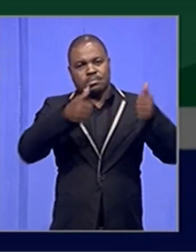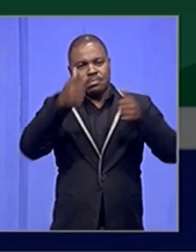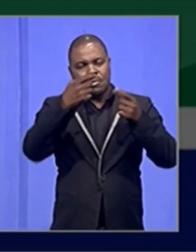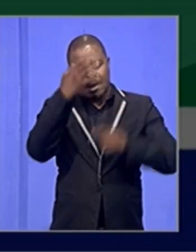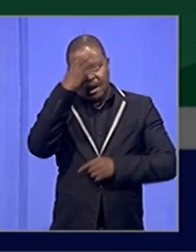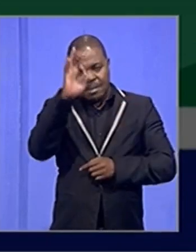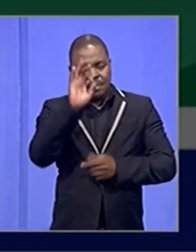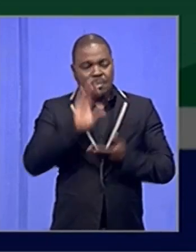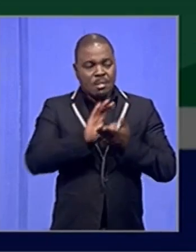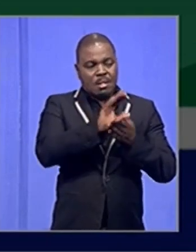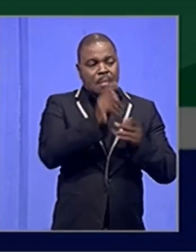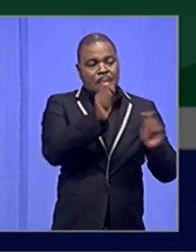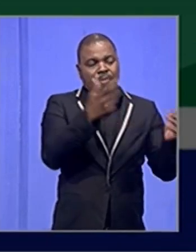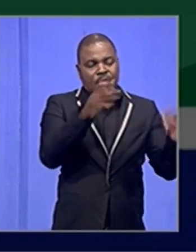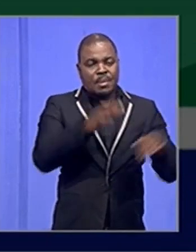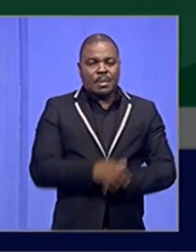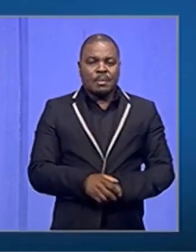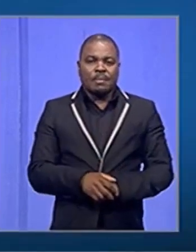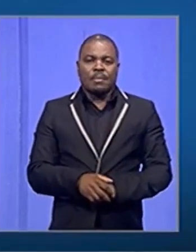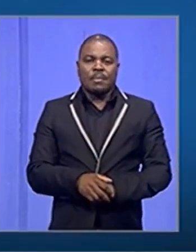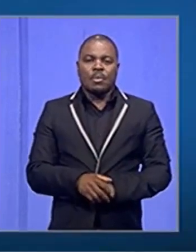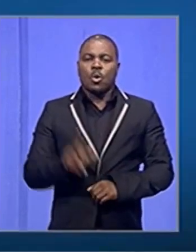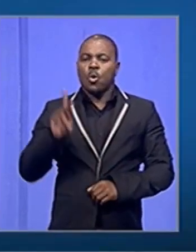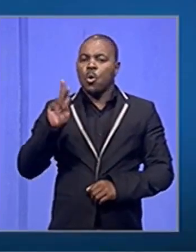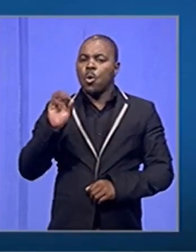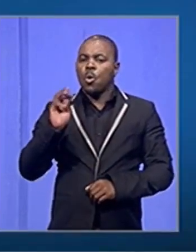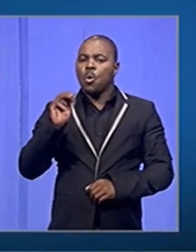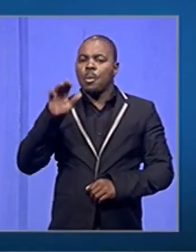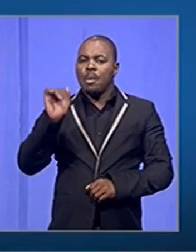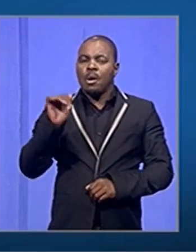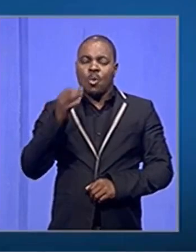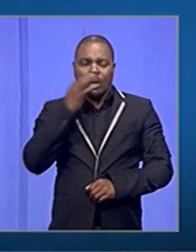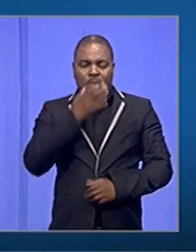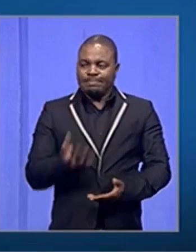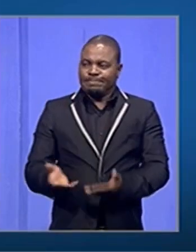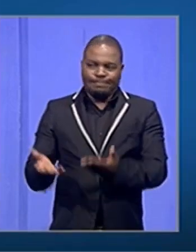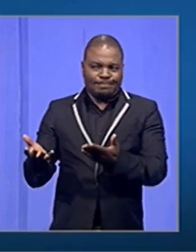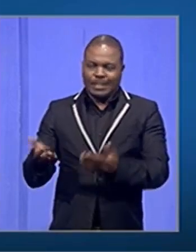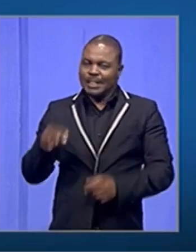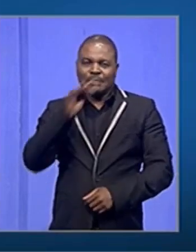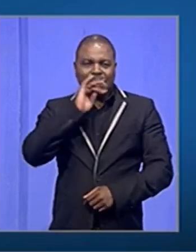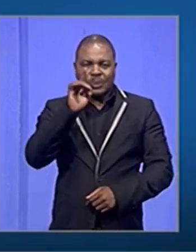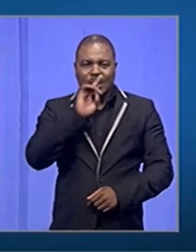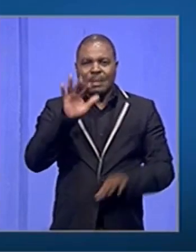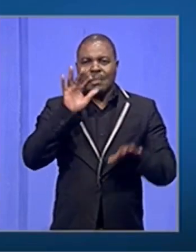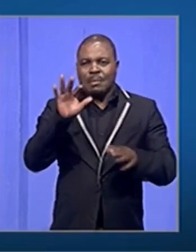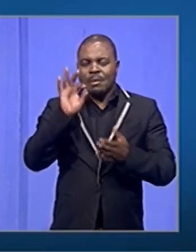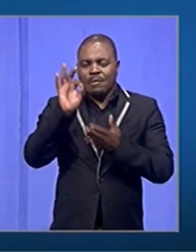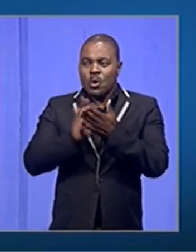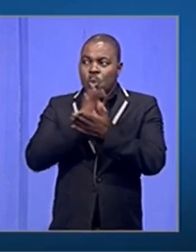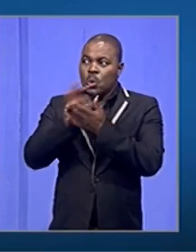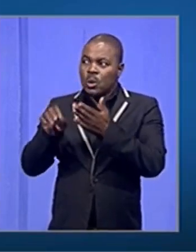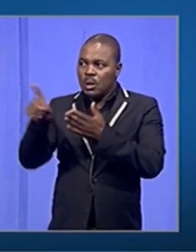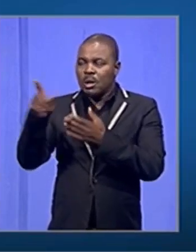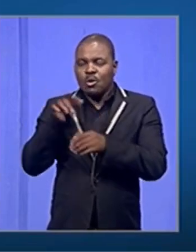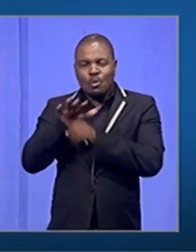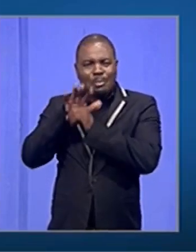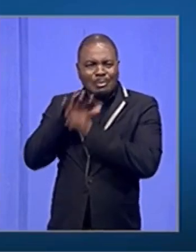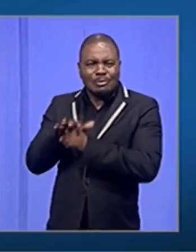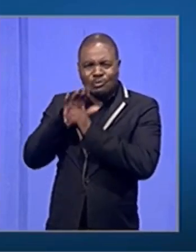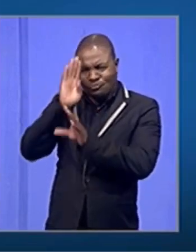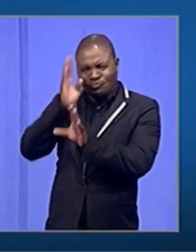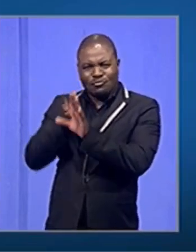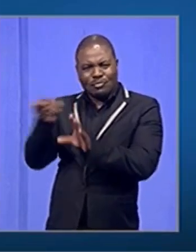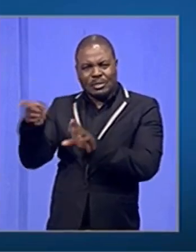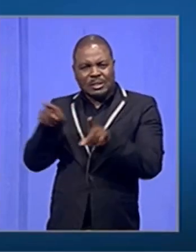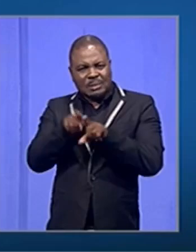a mmušo. Ramasela Koma gape tše e no ba go fa batho ba go vouta kgatelelo ya monagano ga e